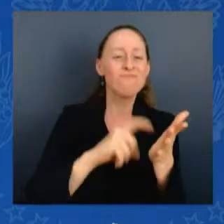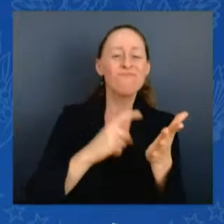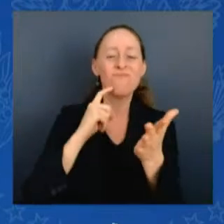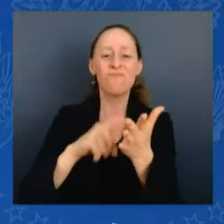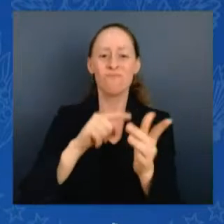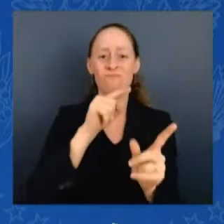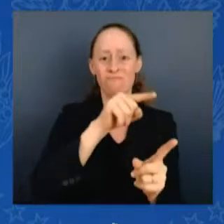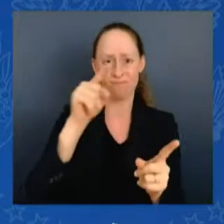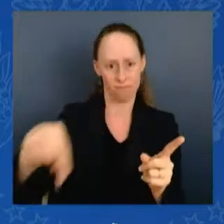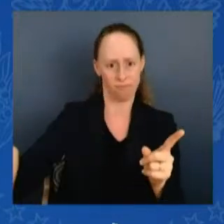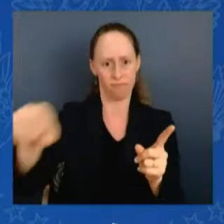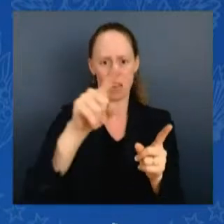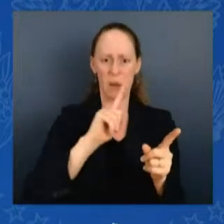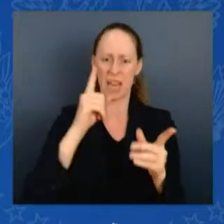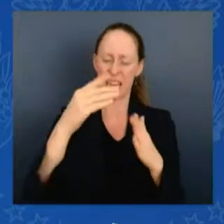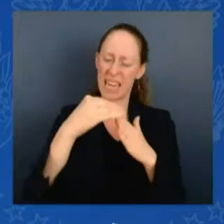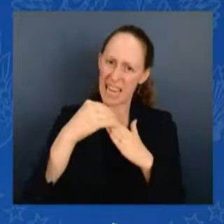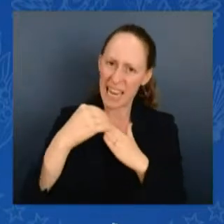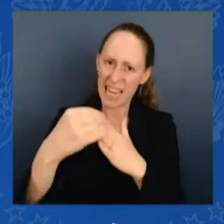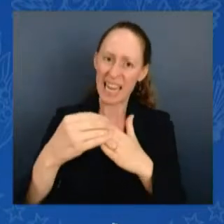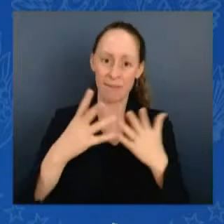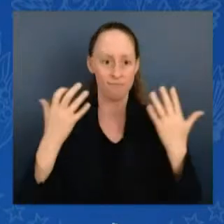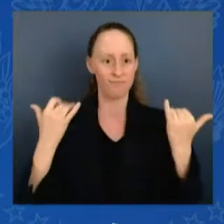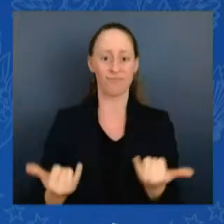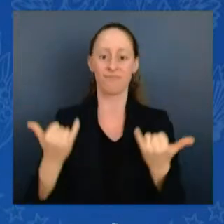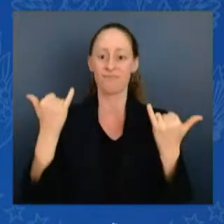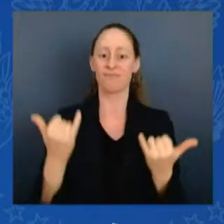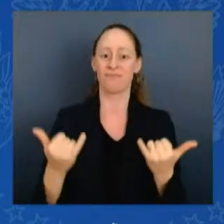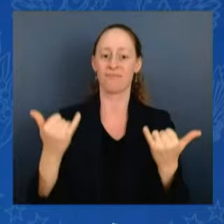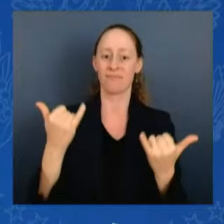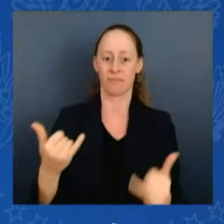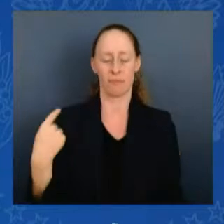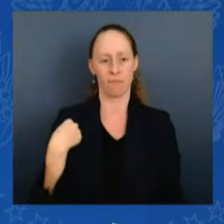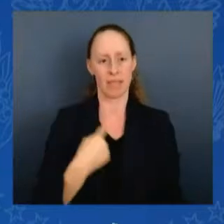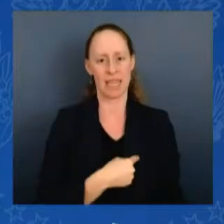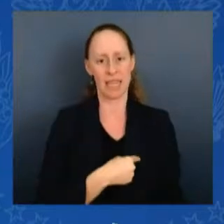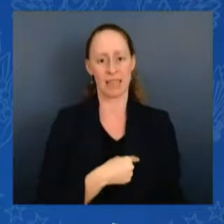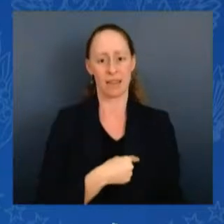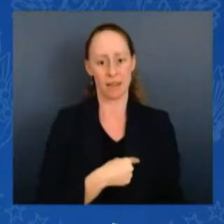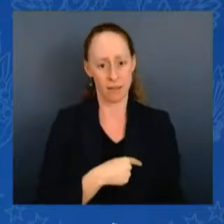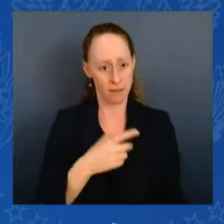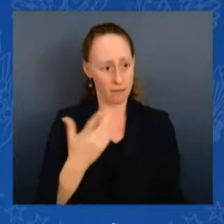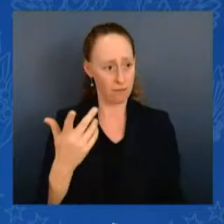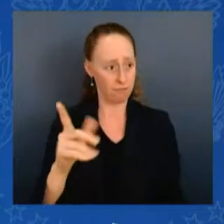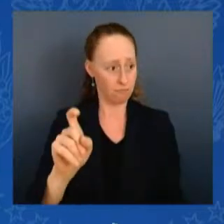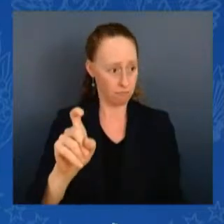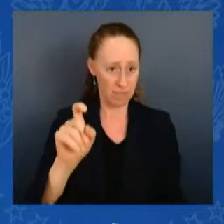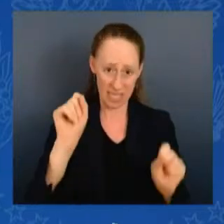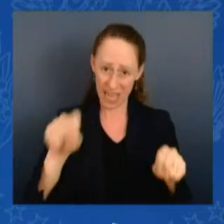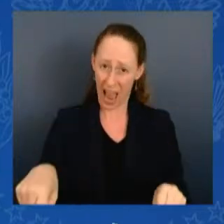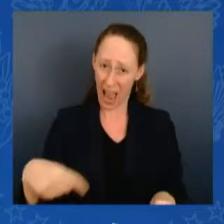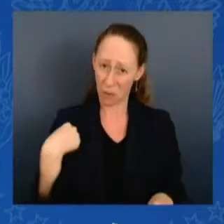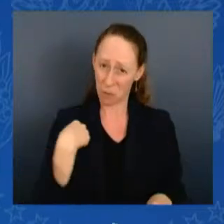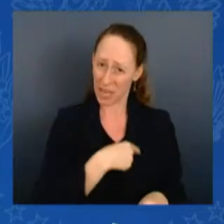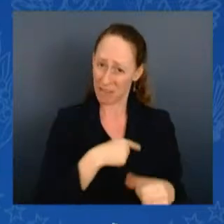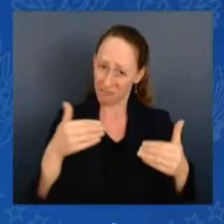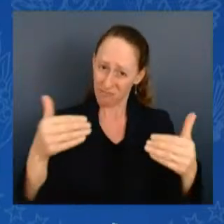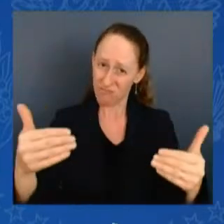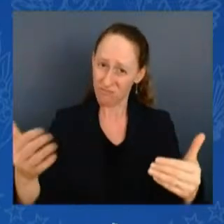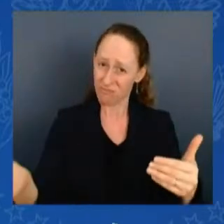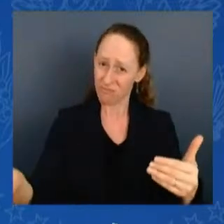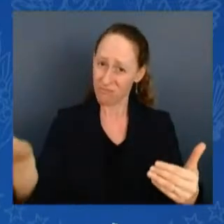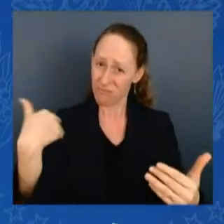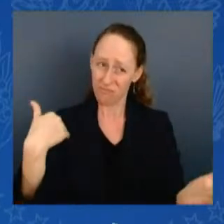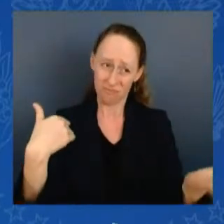were ready to open our door. Some feared that enlargement would